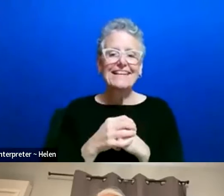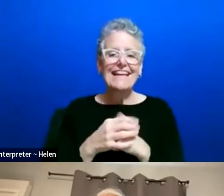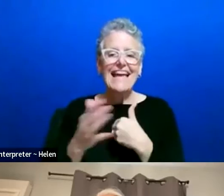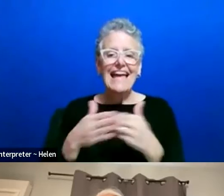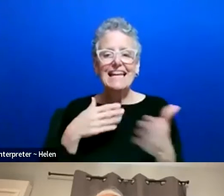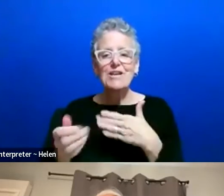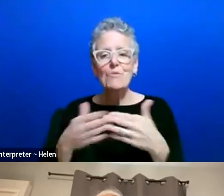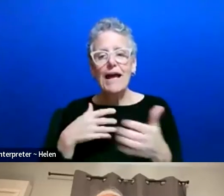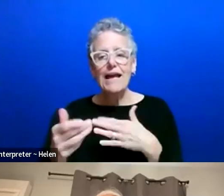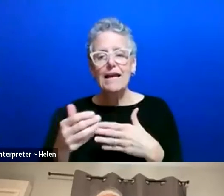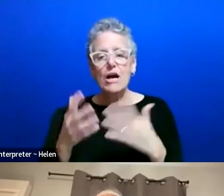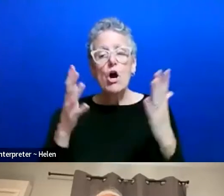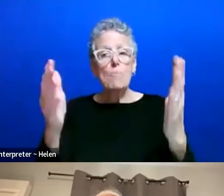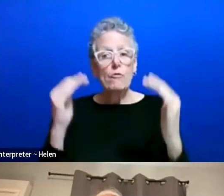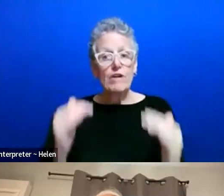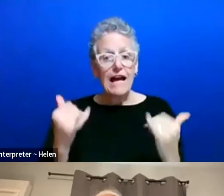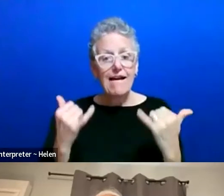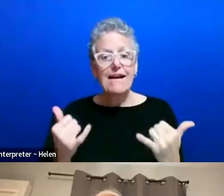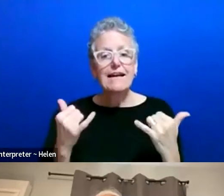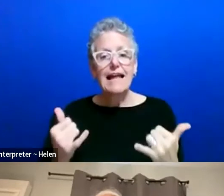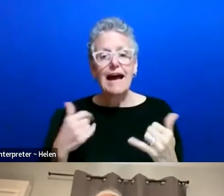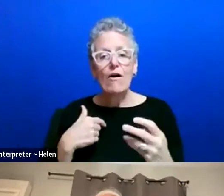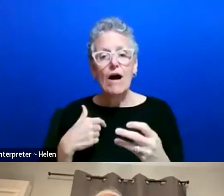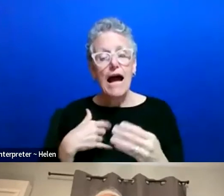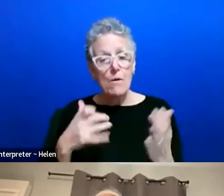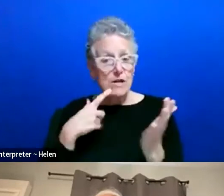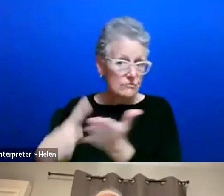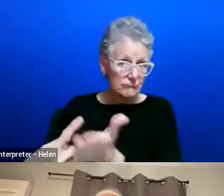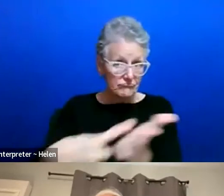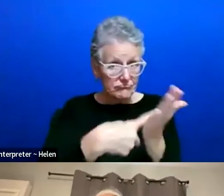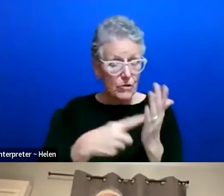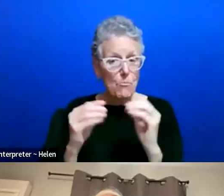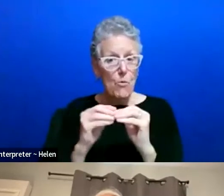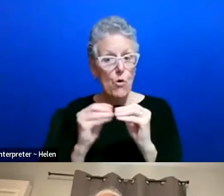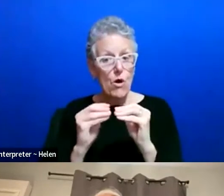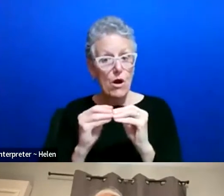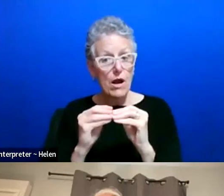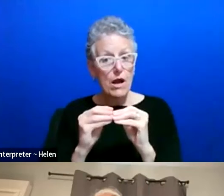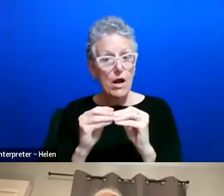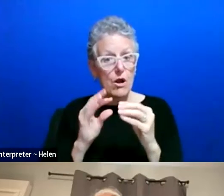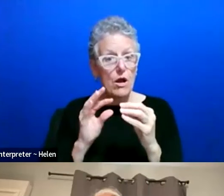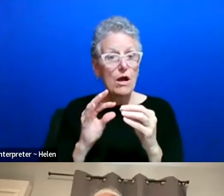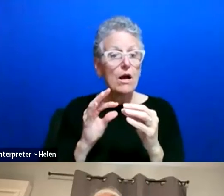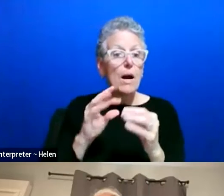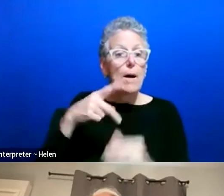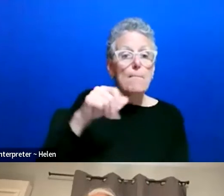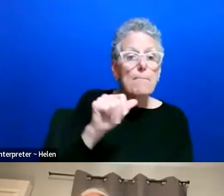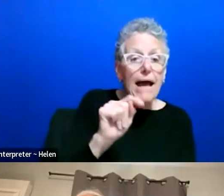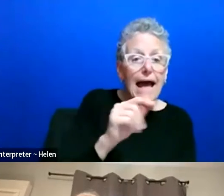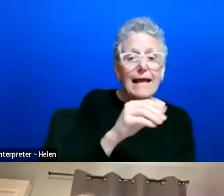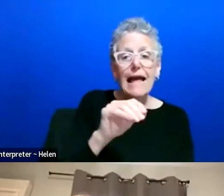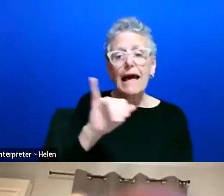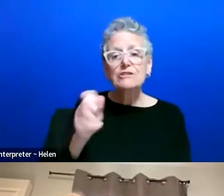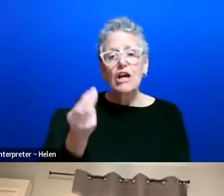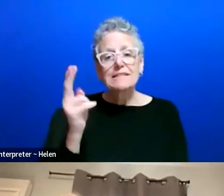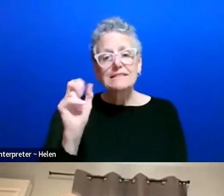anyways, moving on. I wanted to talk a little bit more with Pat and Jocelyn and just talk about kind of what